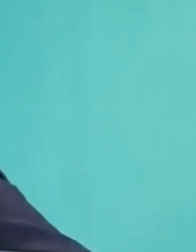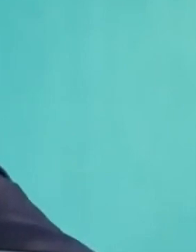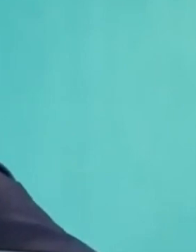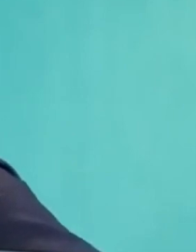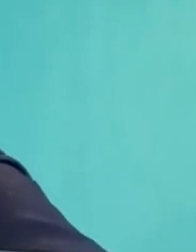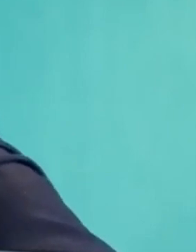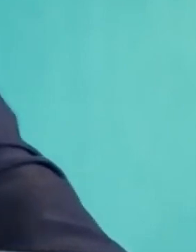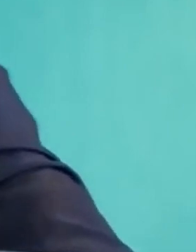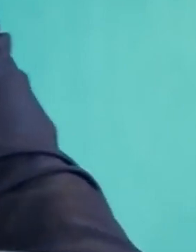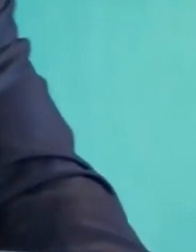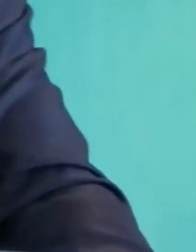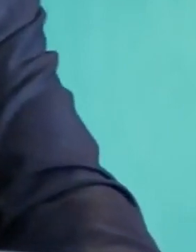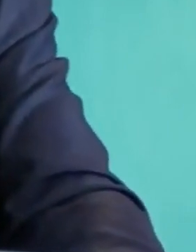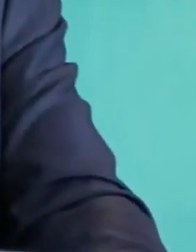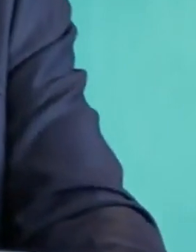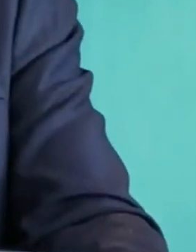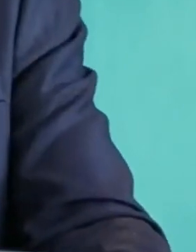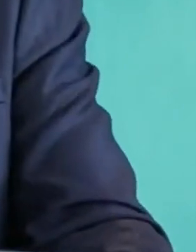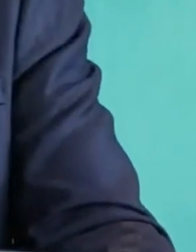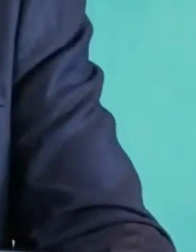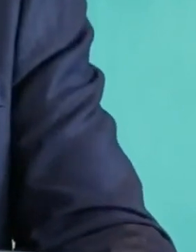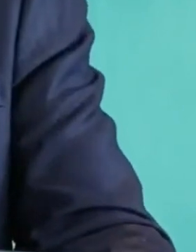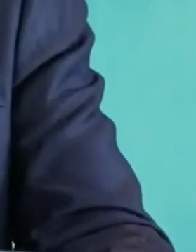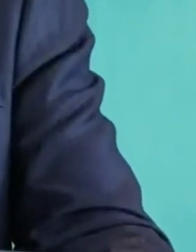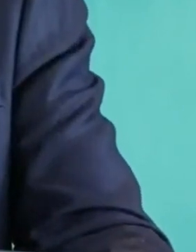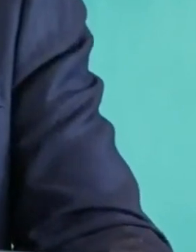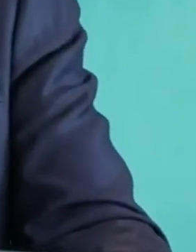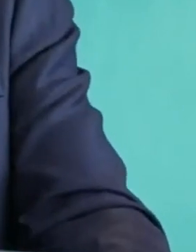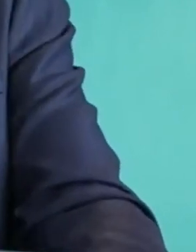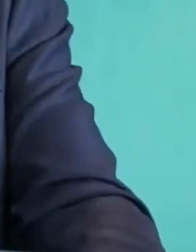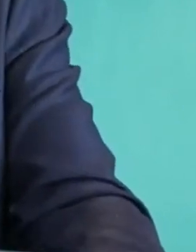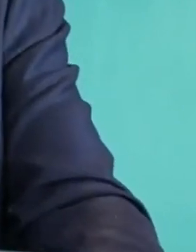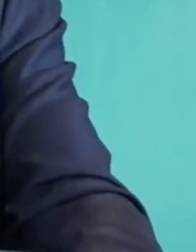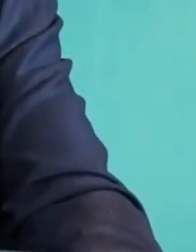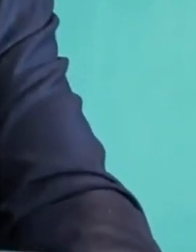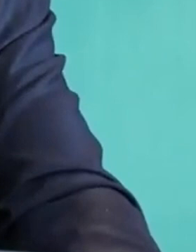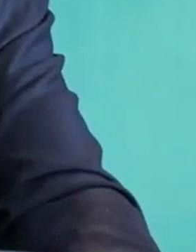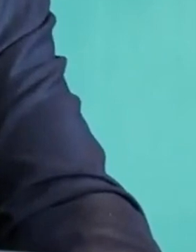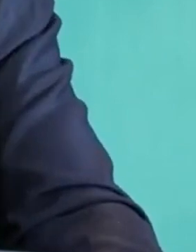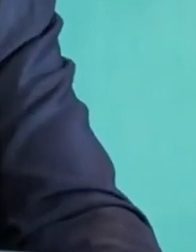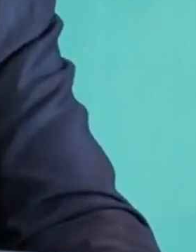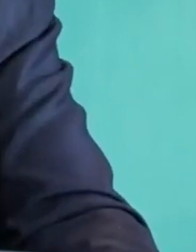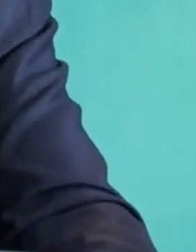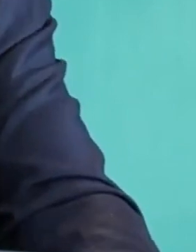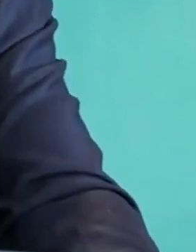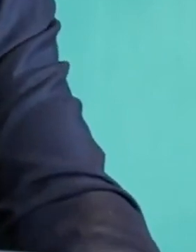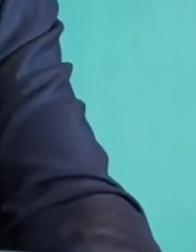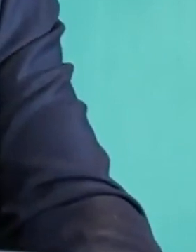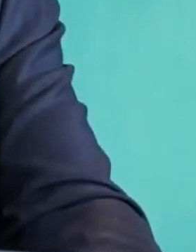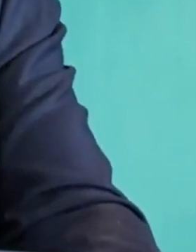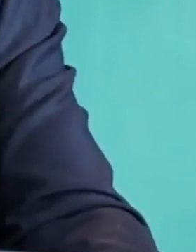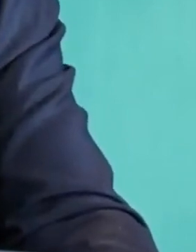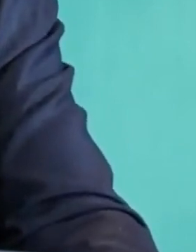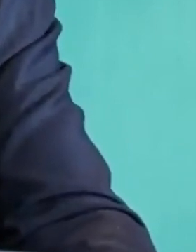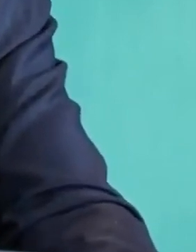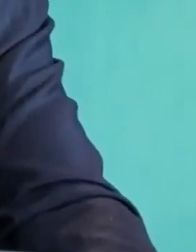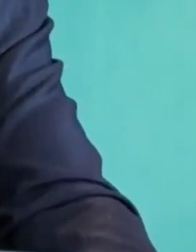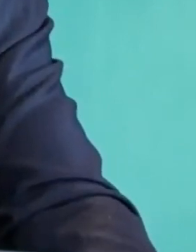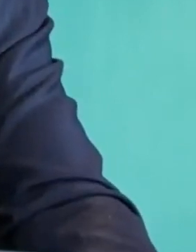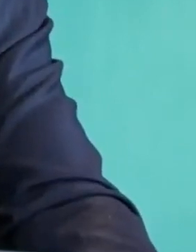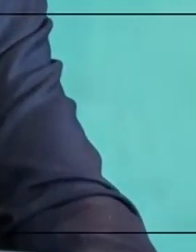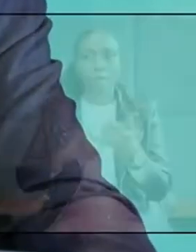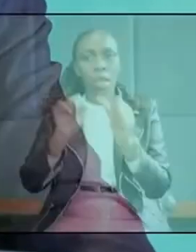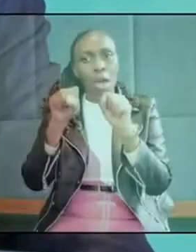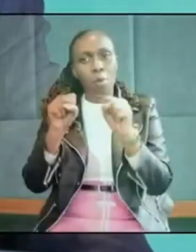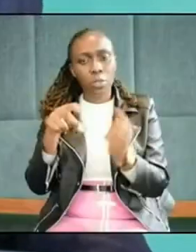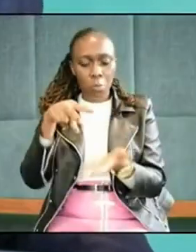to us today. He has come to us together with the wife. I ask the wife that you